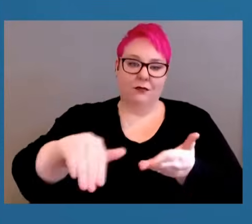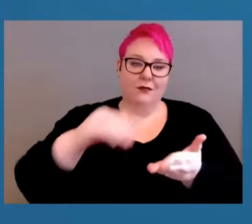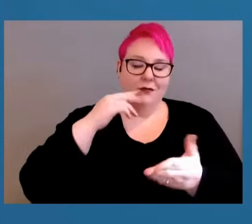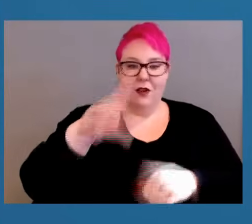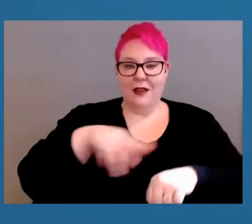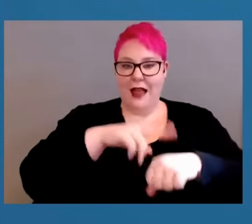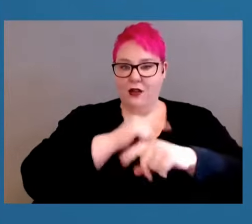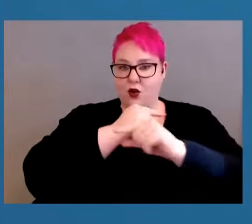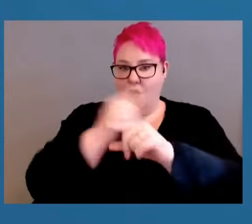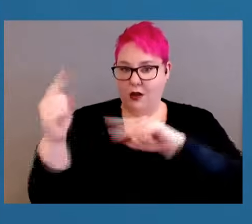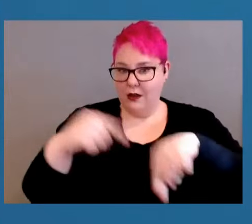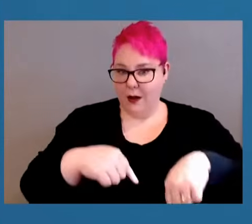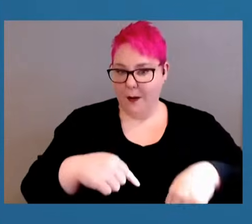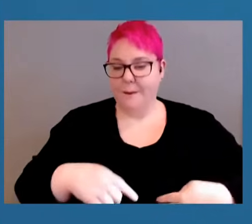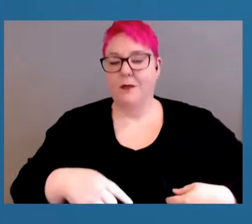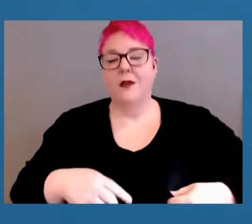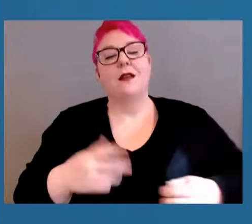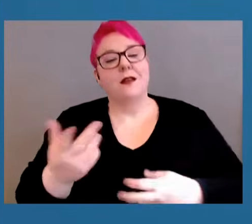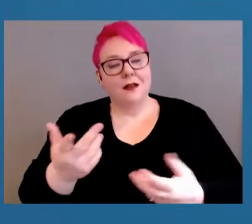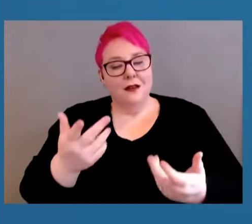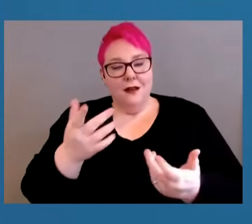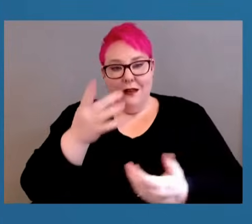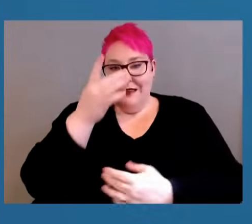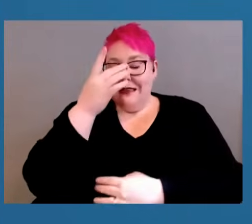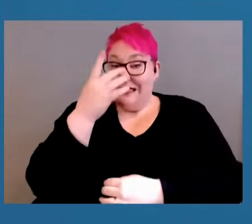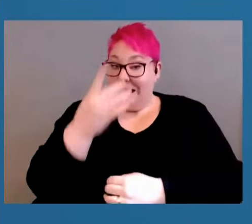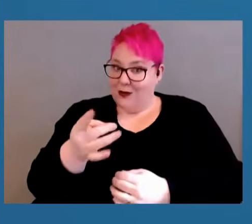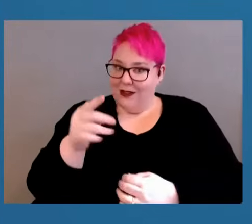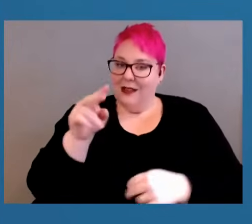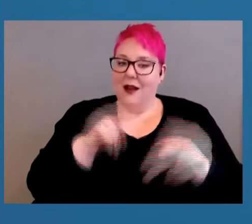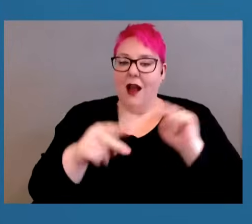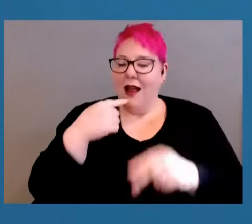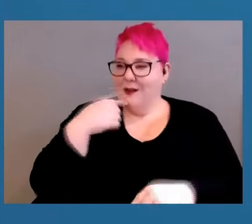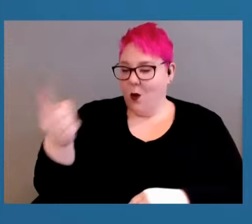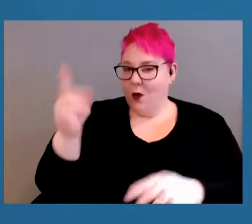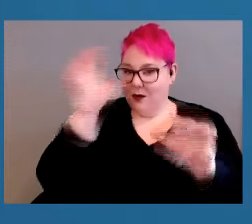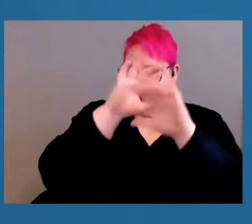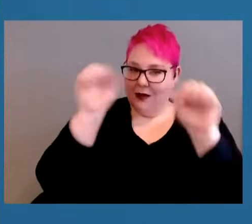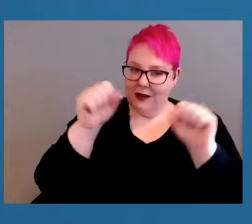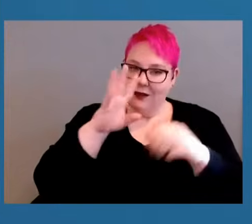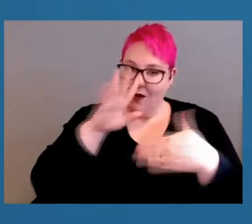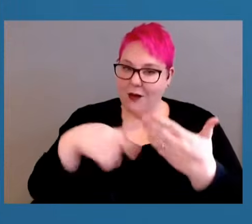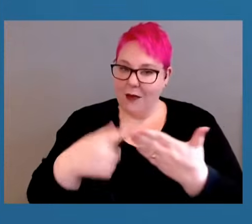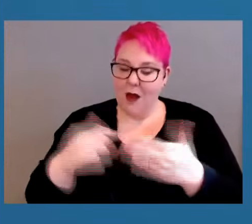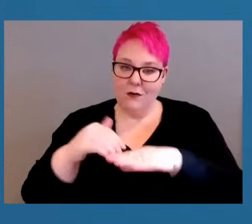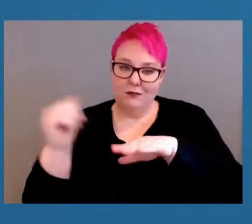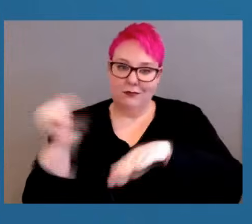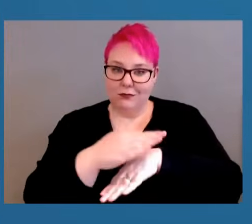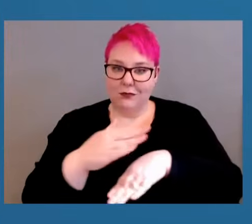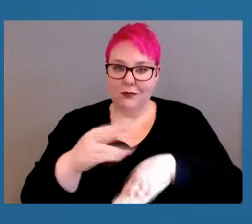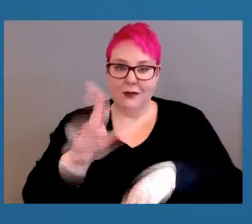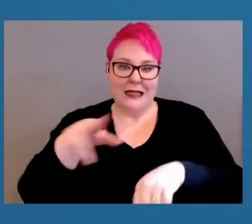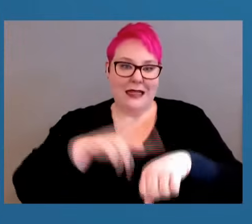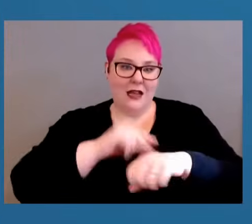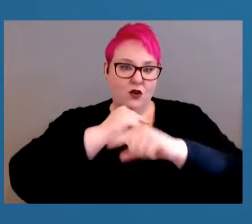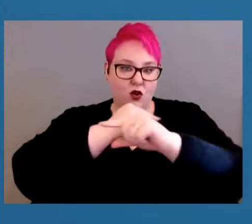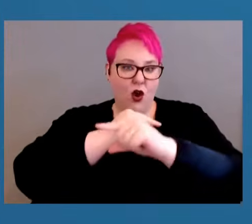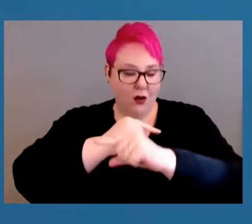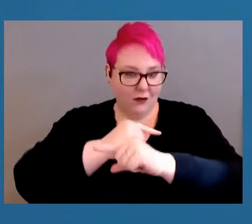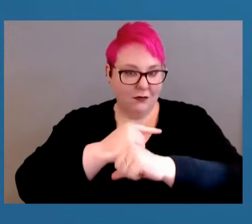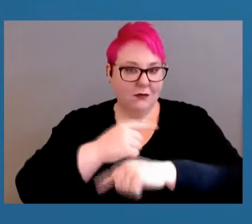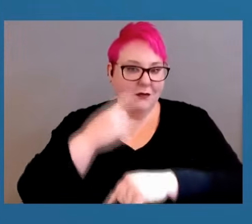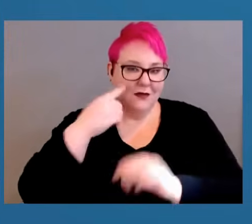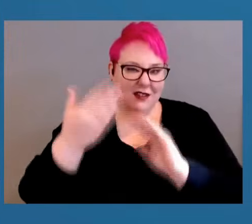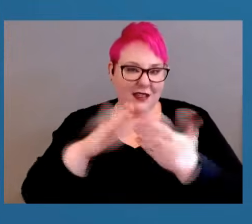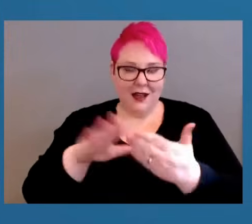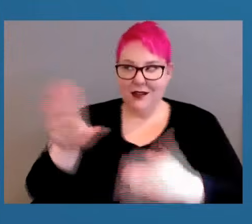observation. I even said this directly to the president when he's talking about sending the National Guard to New York City. I said, Mr. President, you